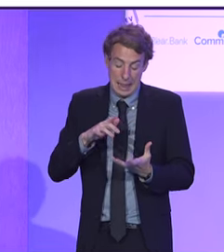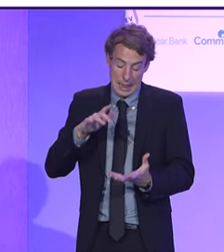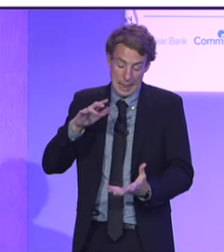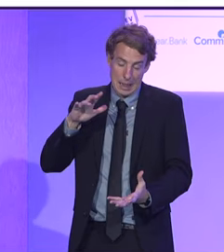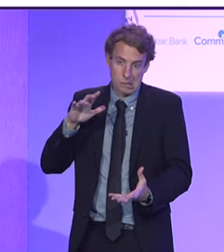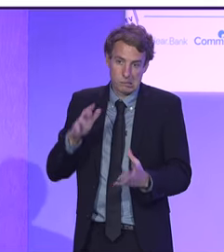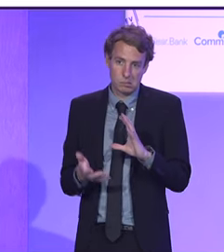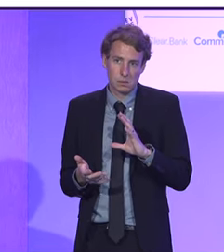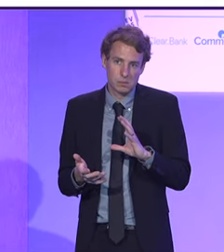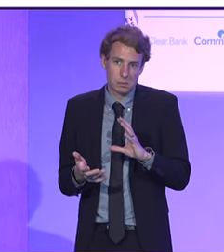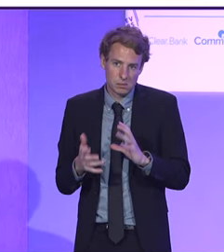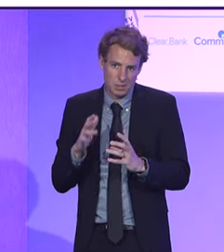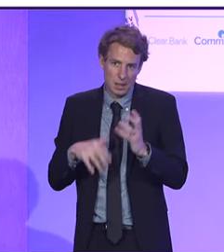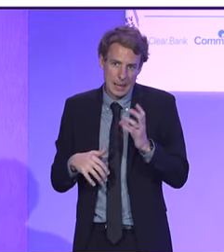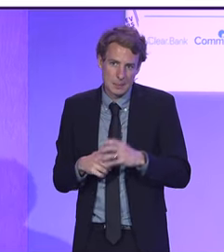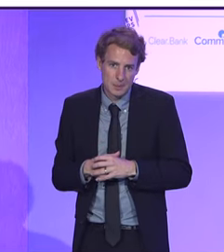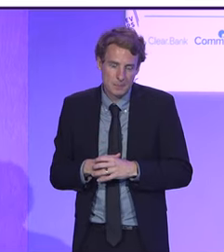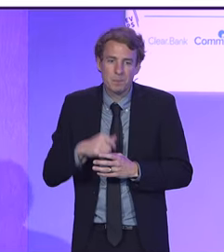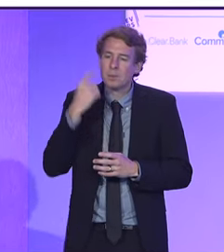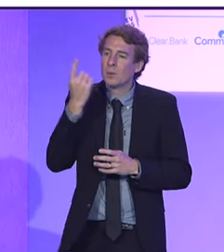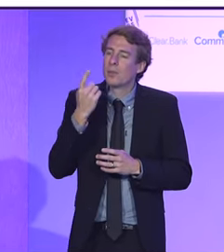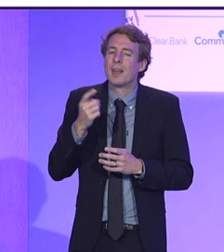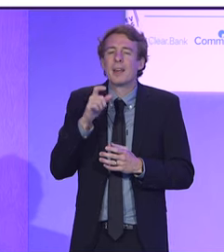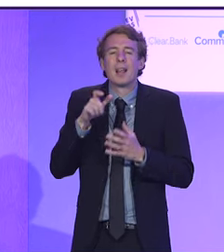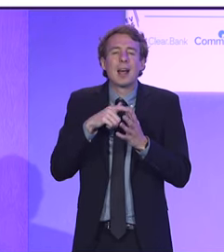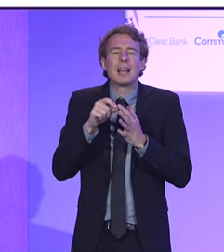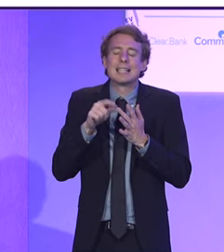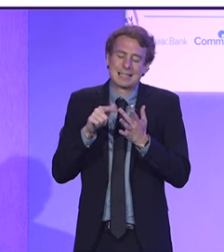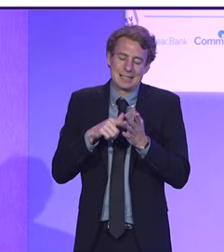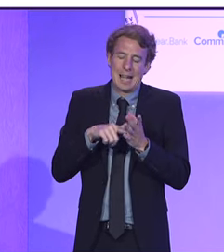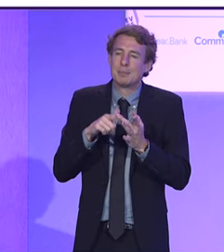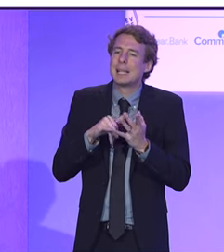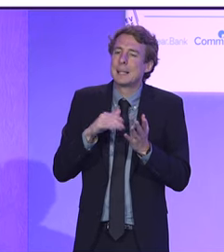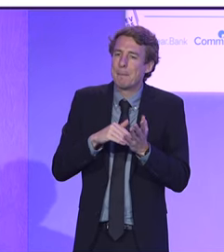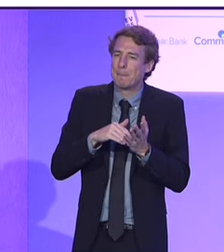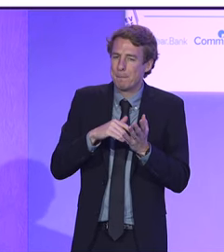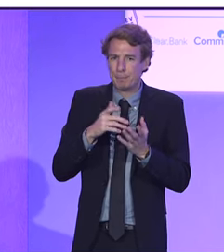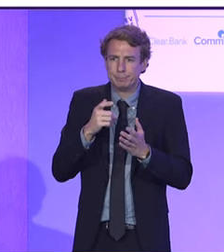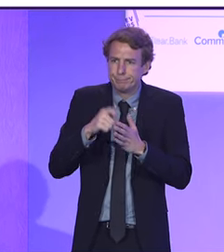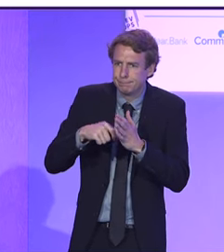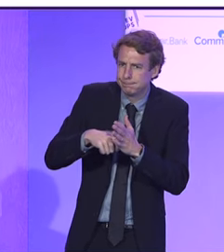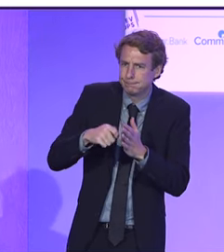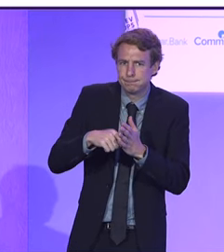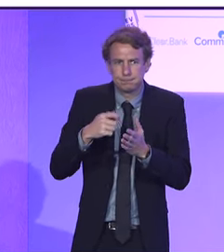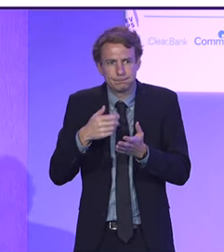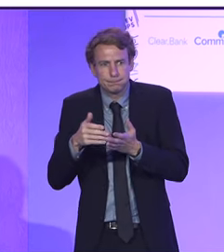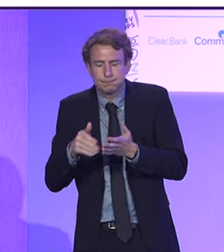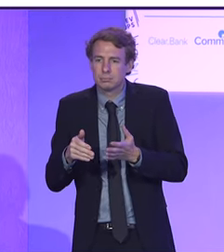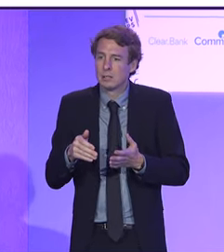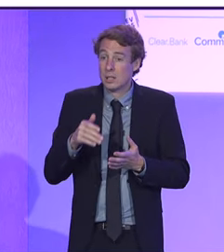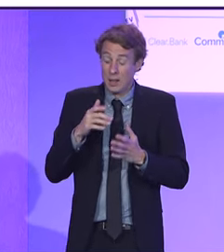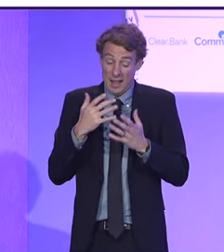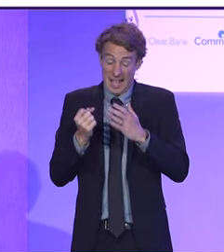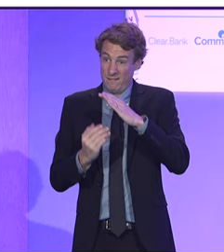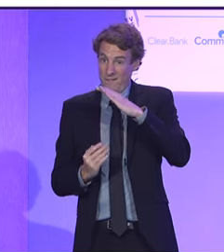I'm not going to go too deep into it, but think about capitalism. Right? There is a cap of like growth and it can't go on forever. And the